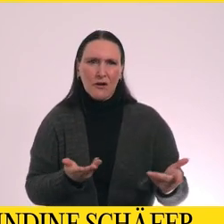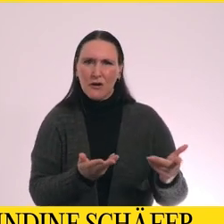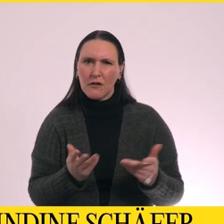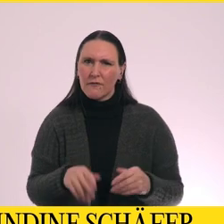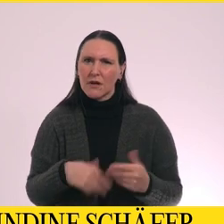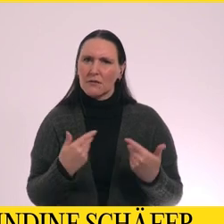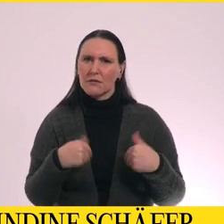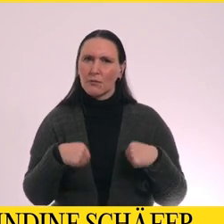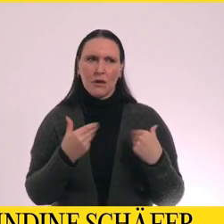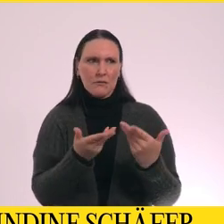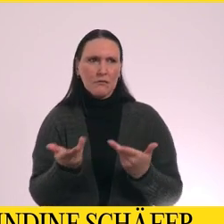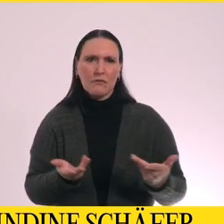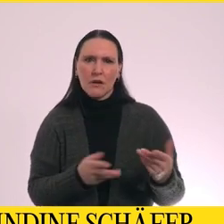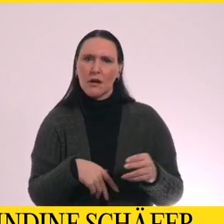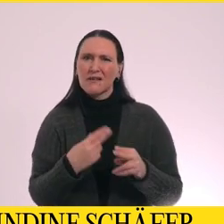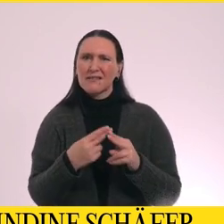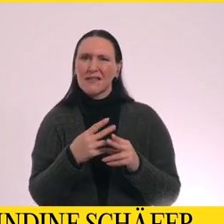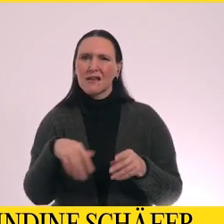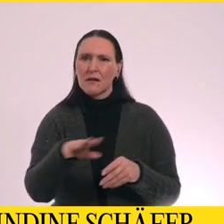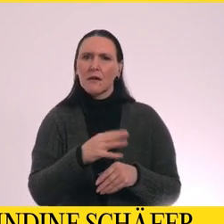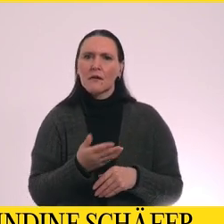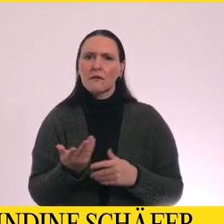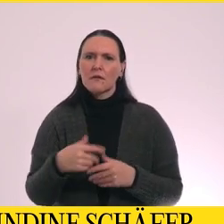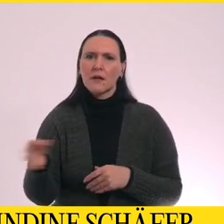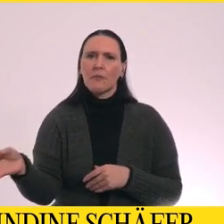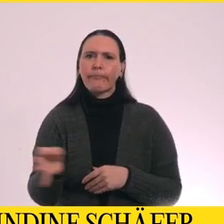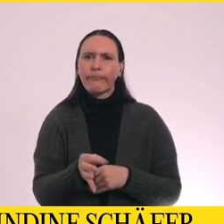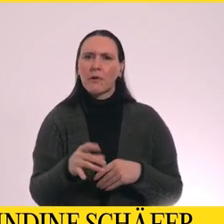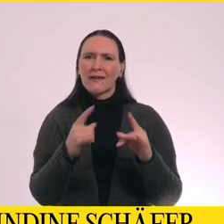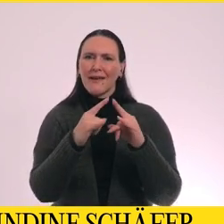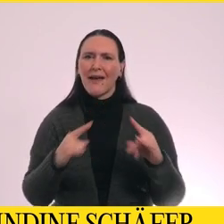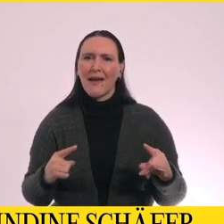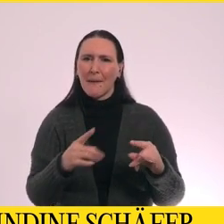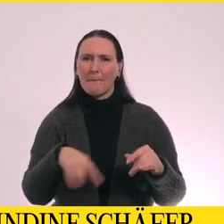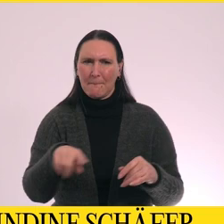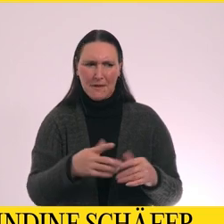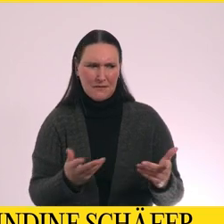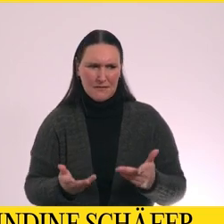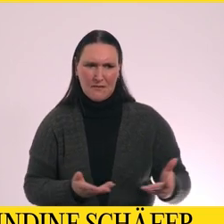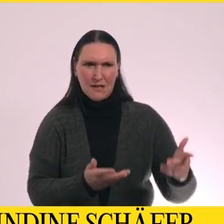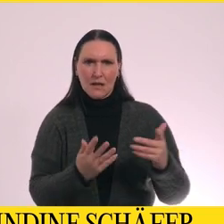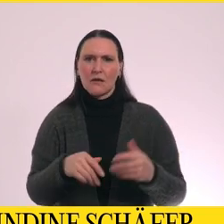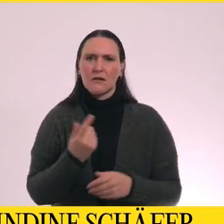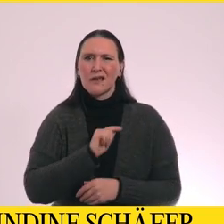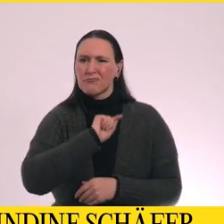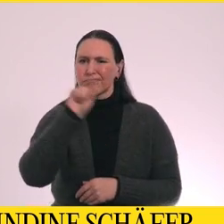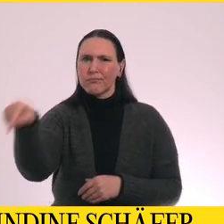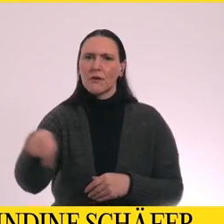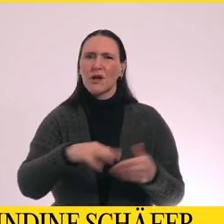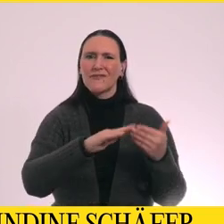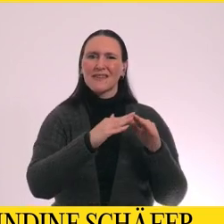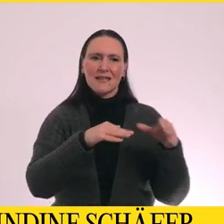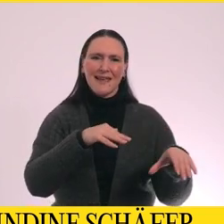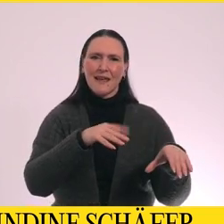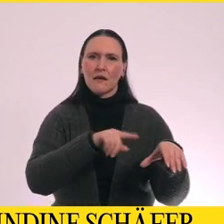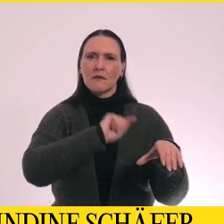are deportation camps, the peripheral location, so totally outside the city,